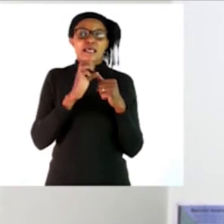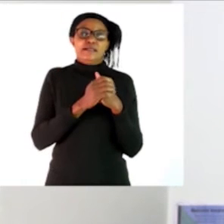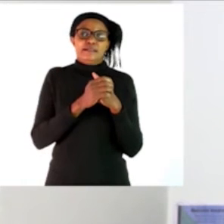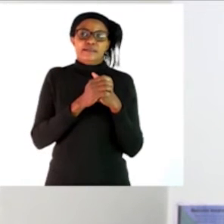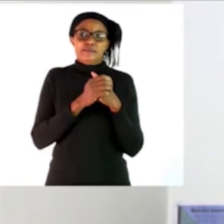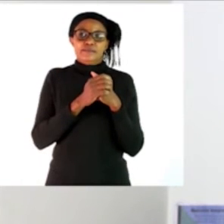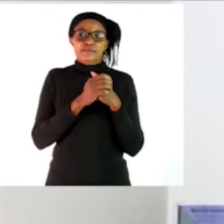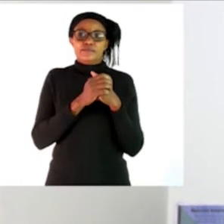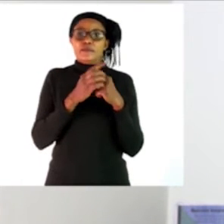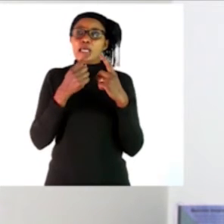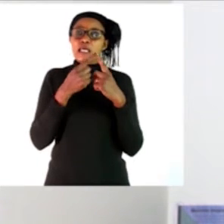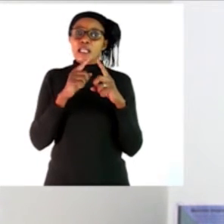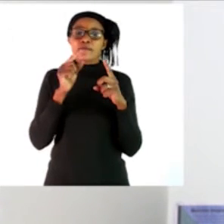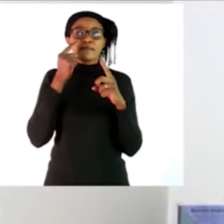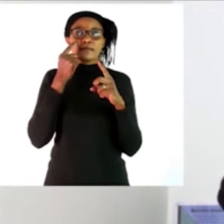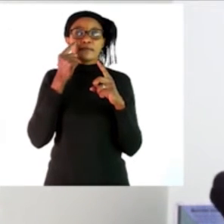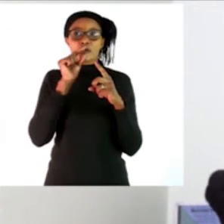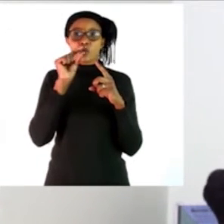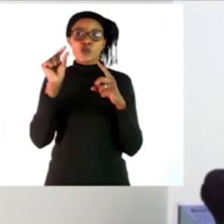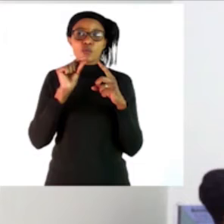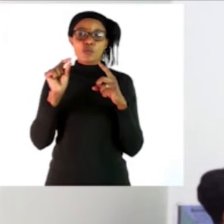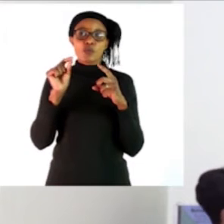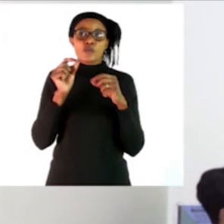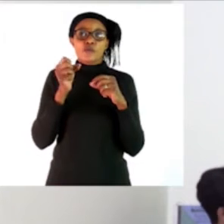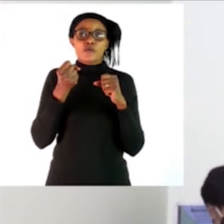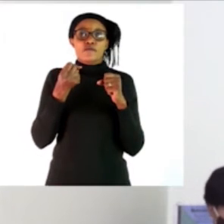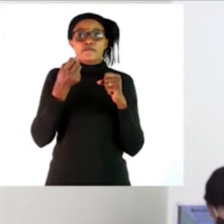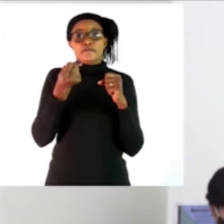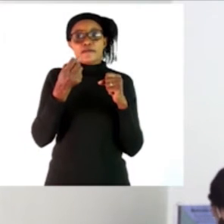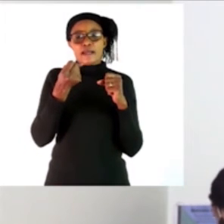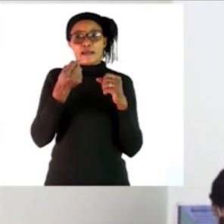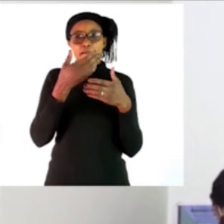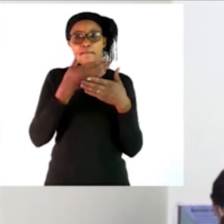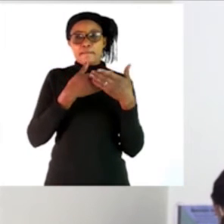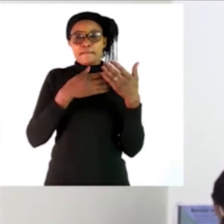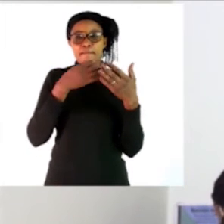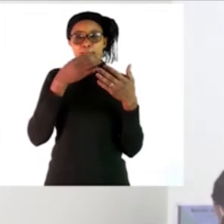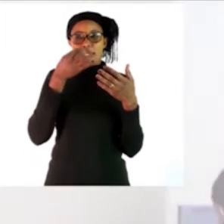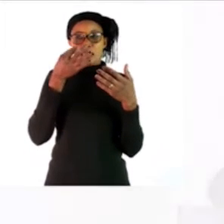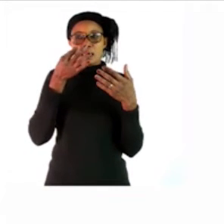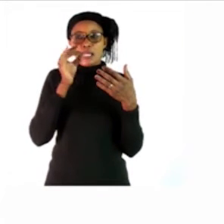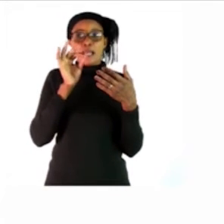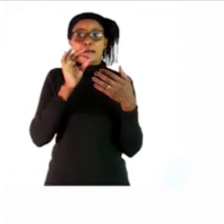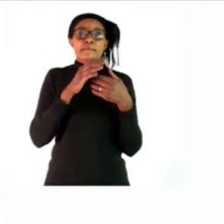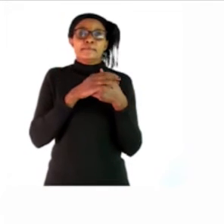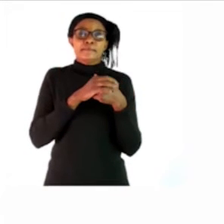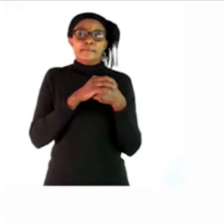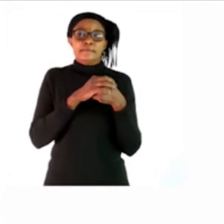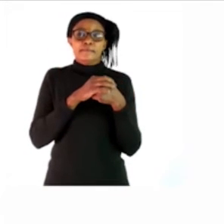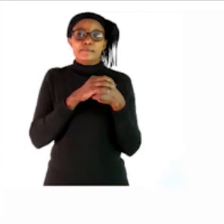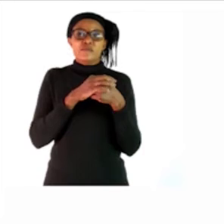different sight words are here on page 9. There are